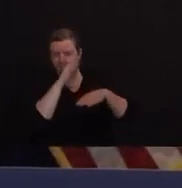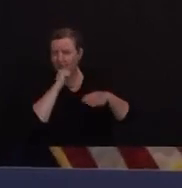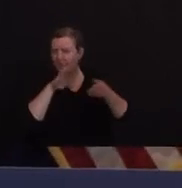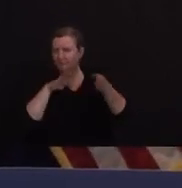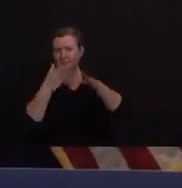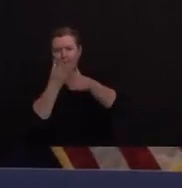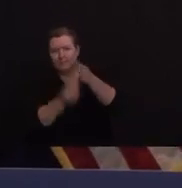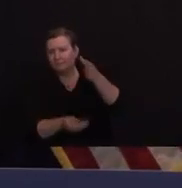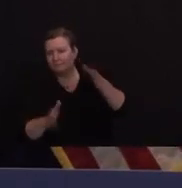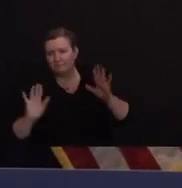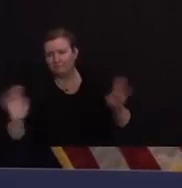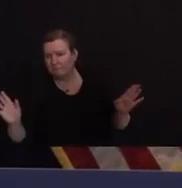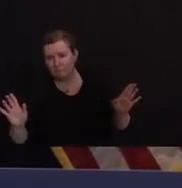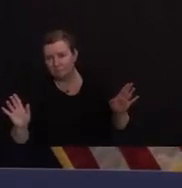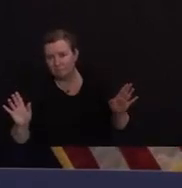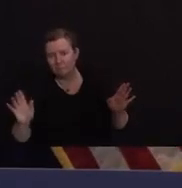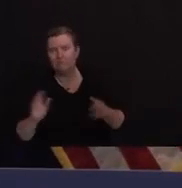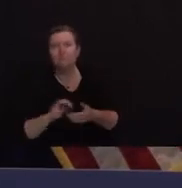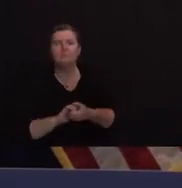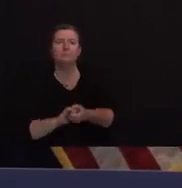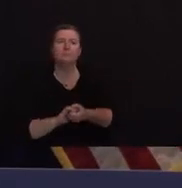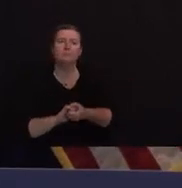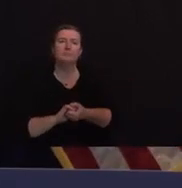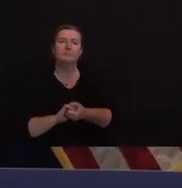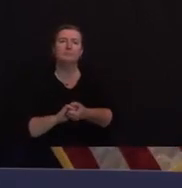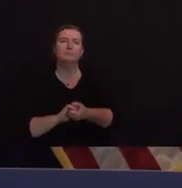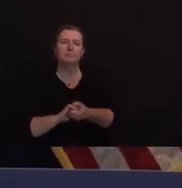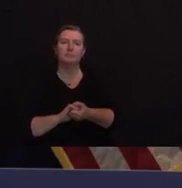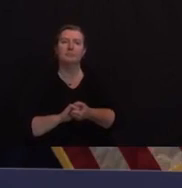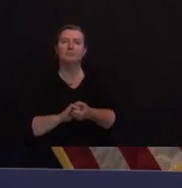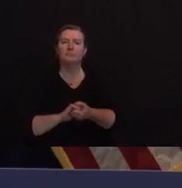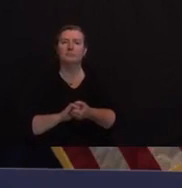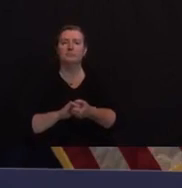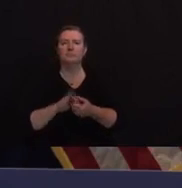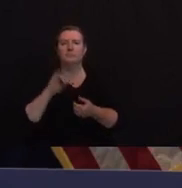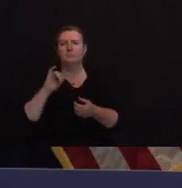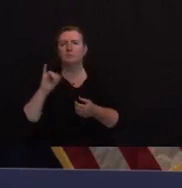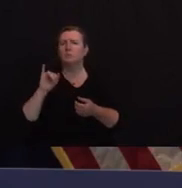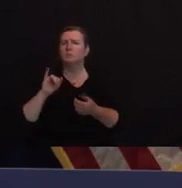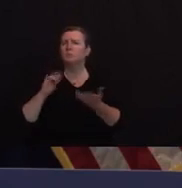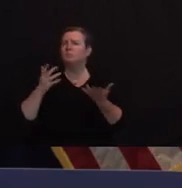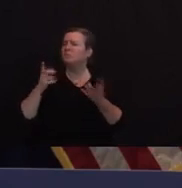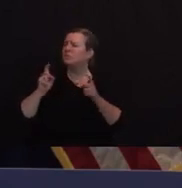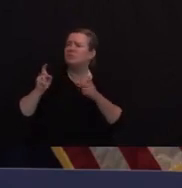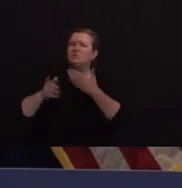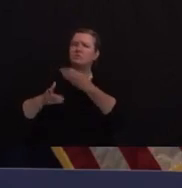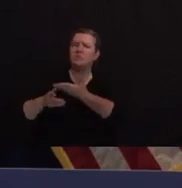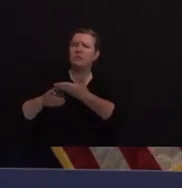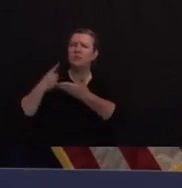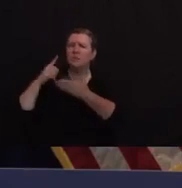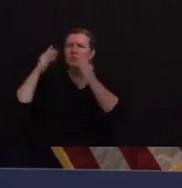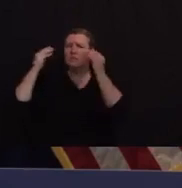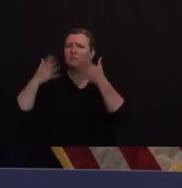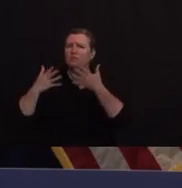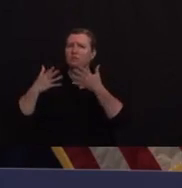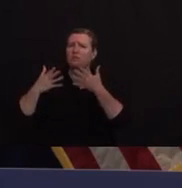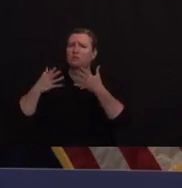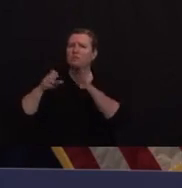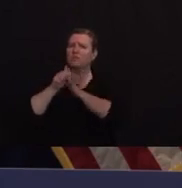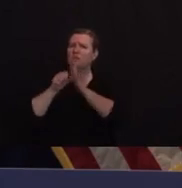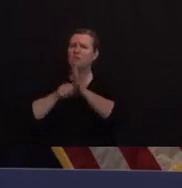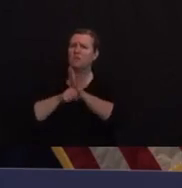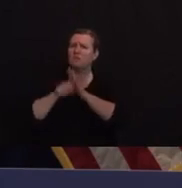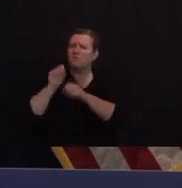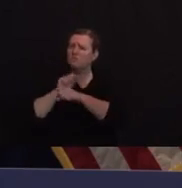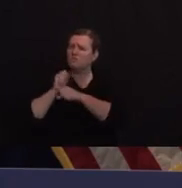and/or on testing for educators and state workers? Yeah, I'd like to talk about testing. The mandate is a vaccine mandate. I have to